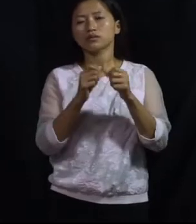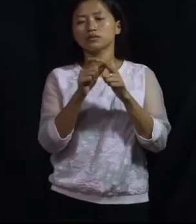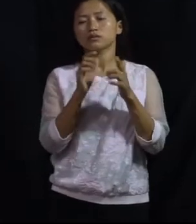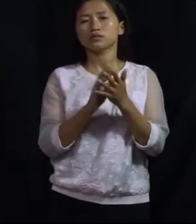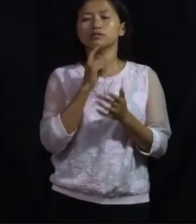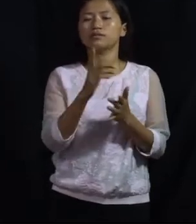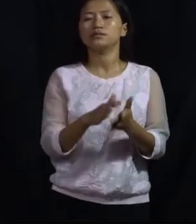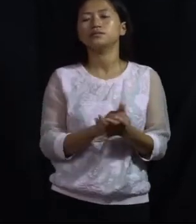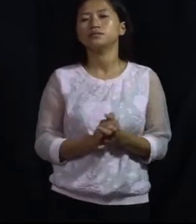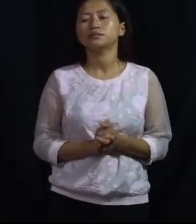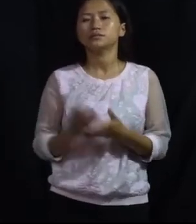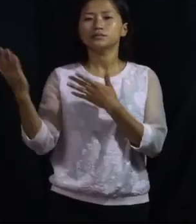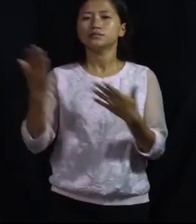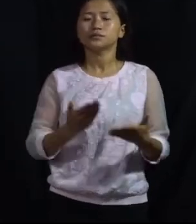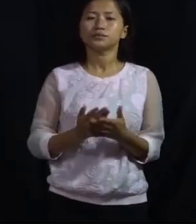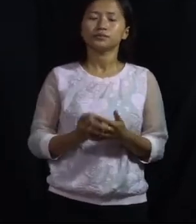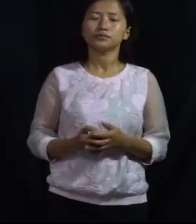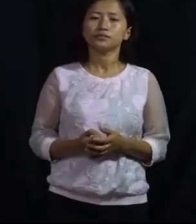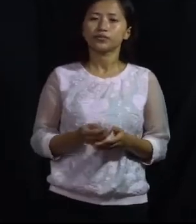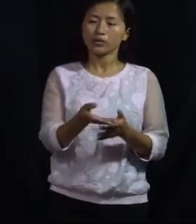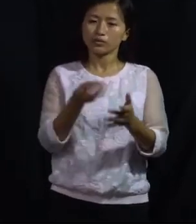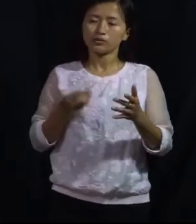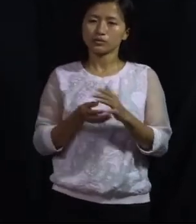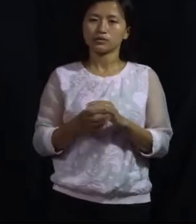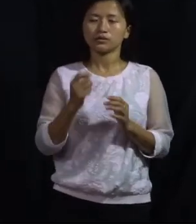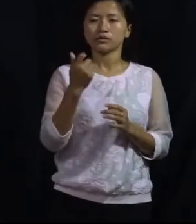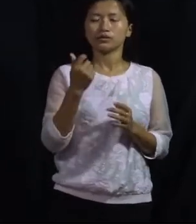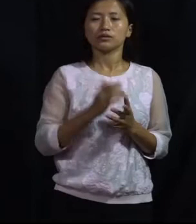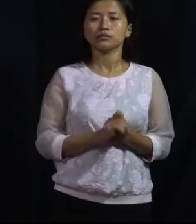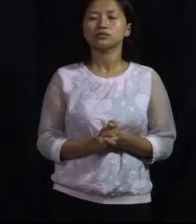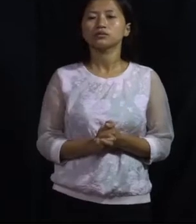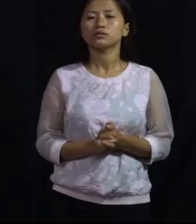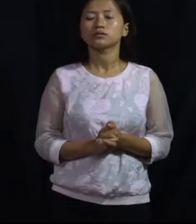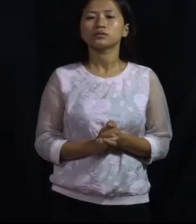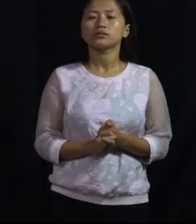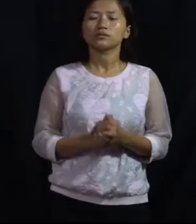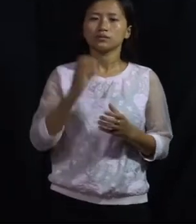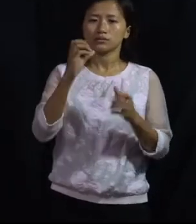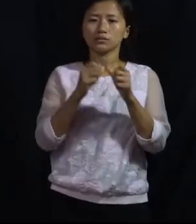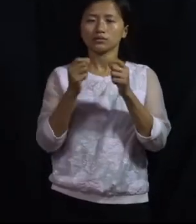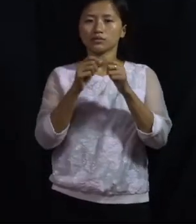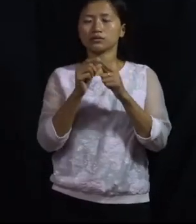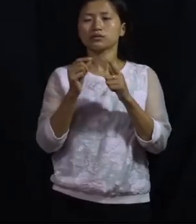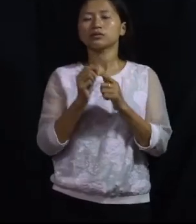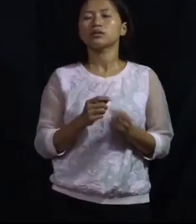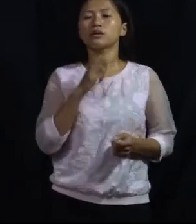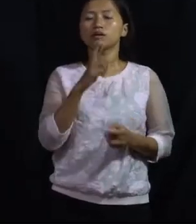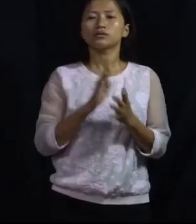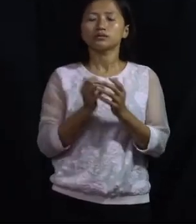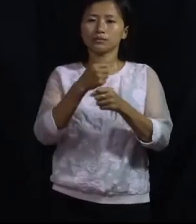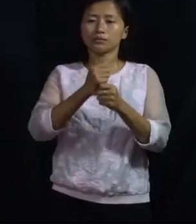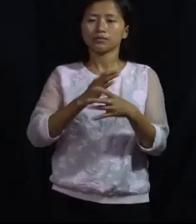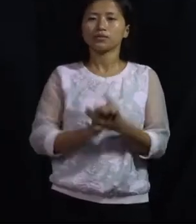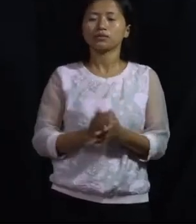information, by bringing in or withdrawing cash, the capitals of A and B are to be